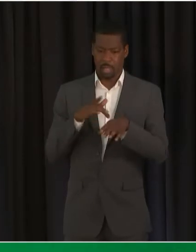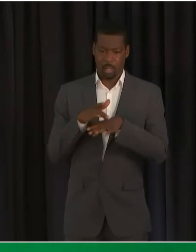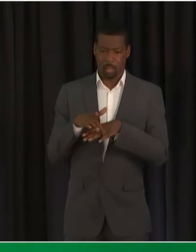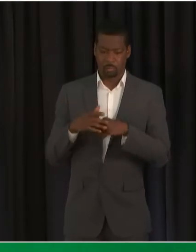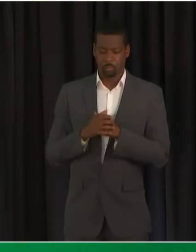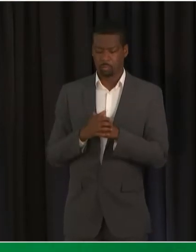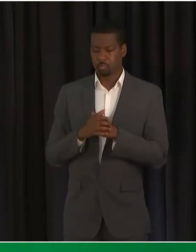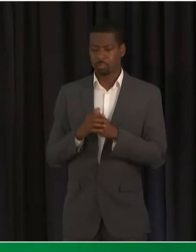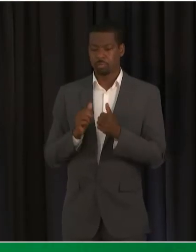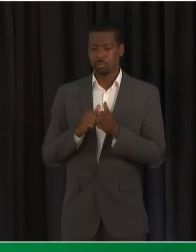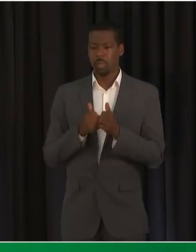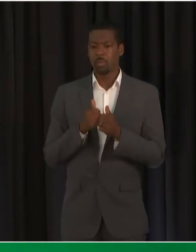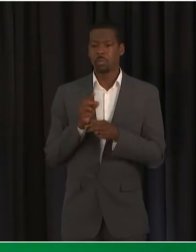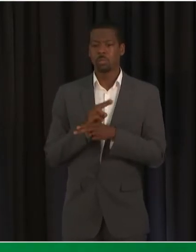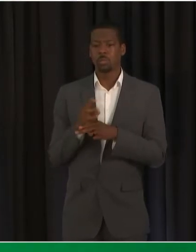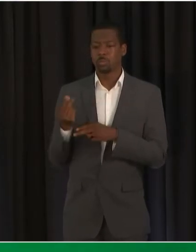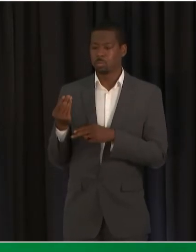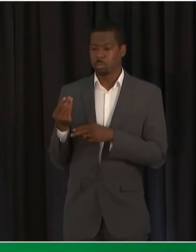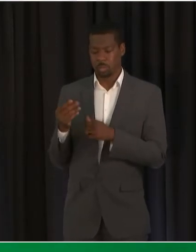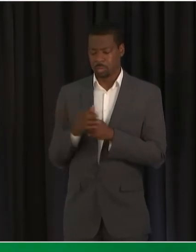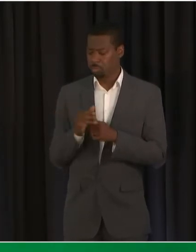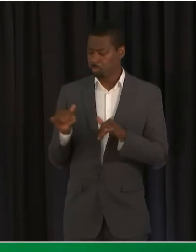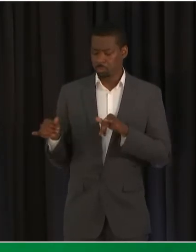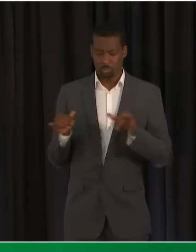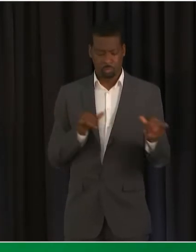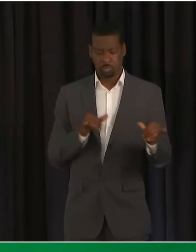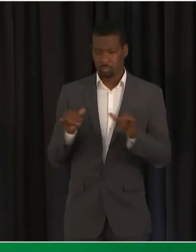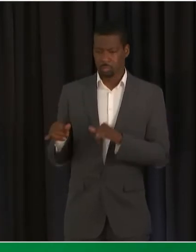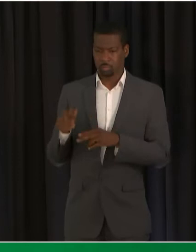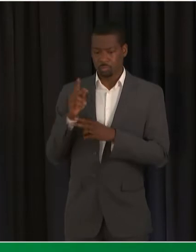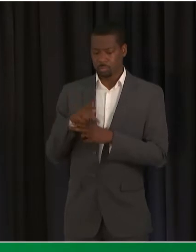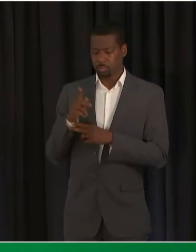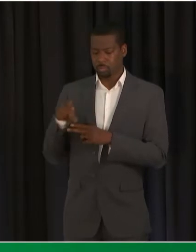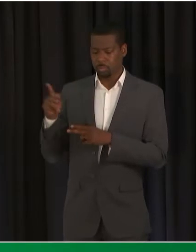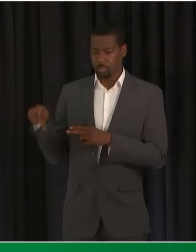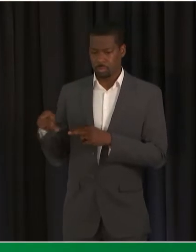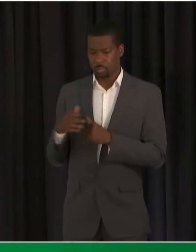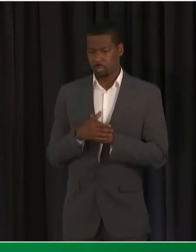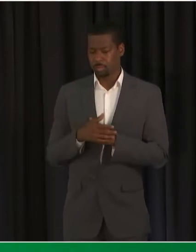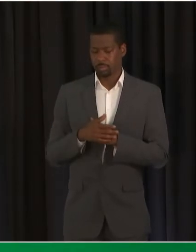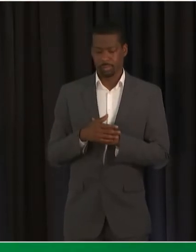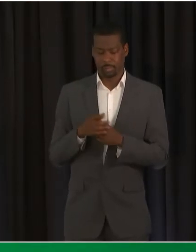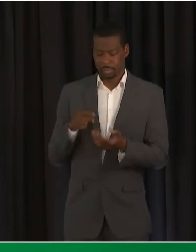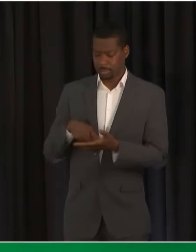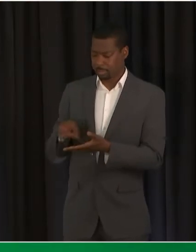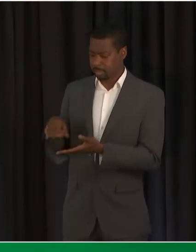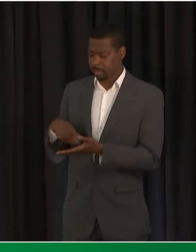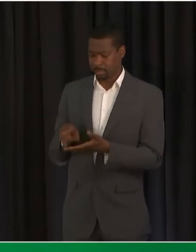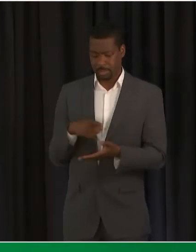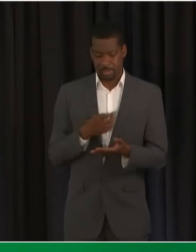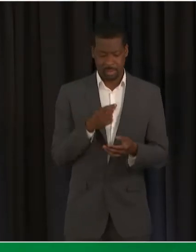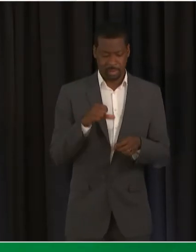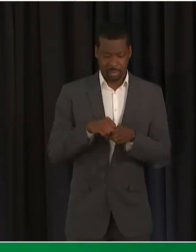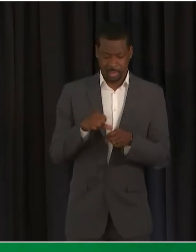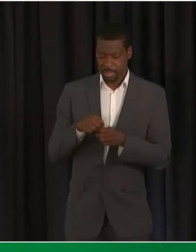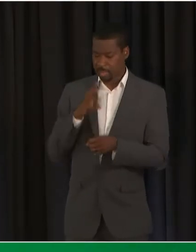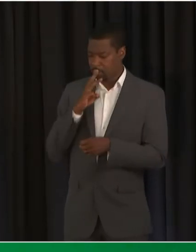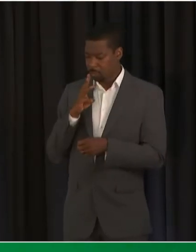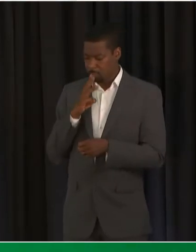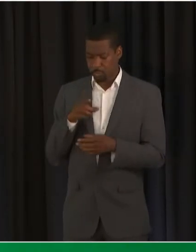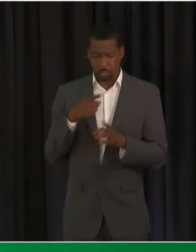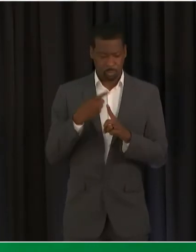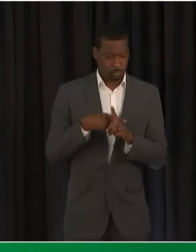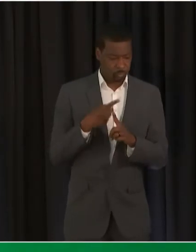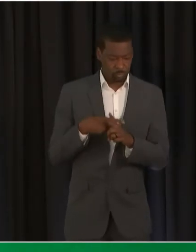fees. How do you use the money? The same way that you can for PPP in terms of expenses for working capital, gas, water,